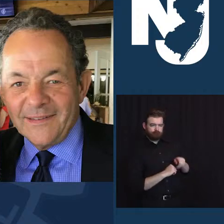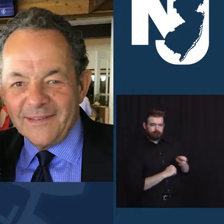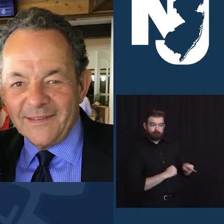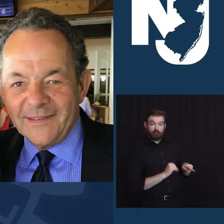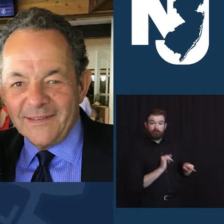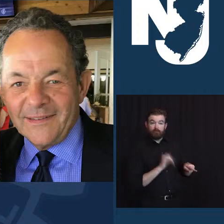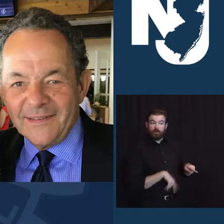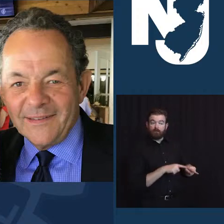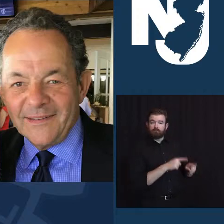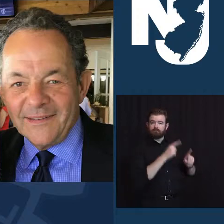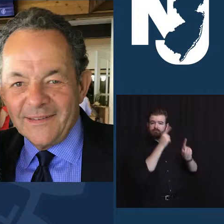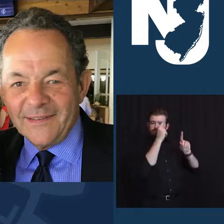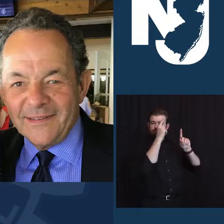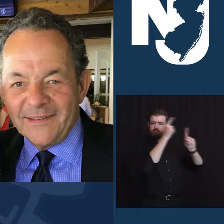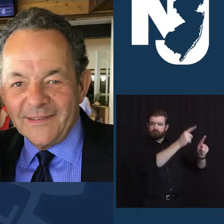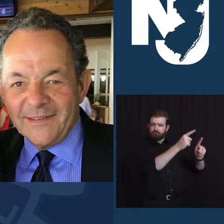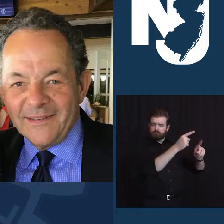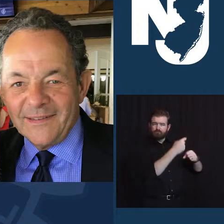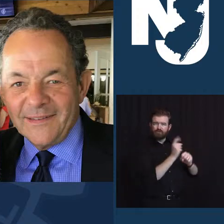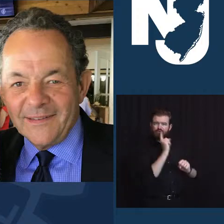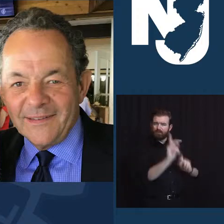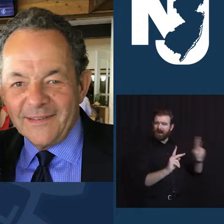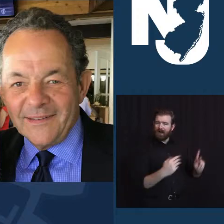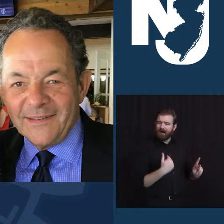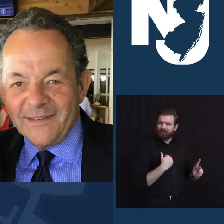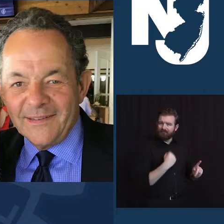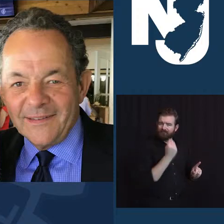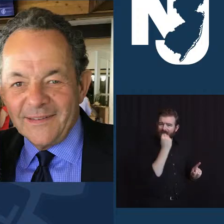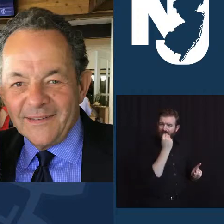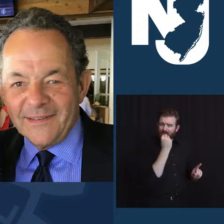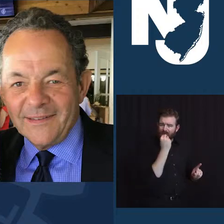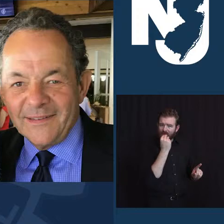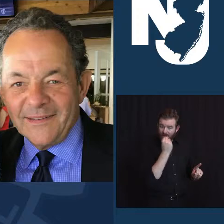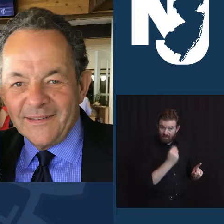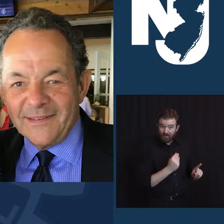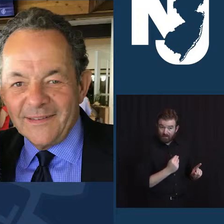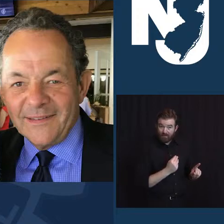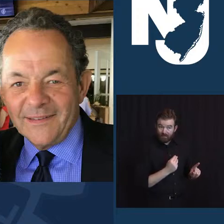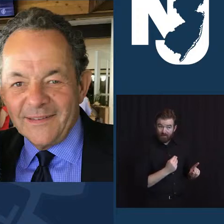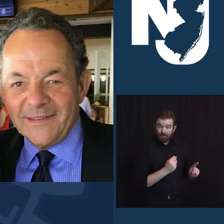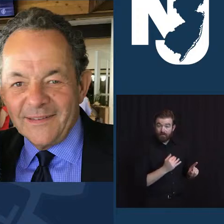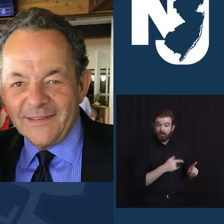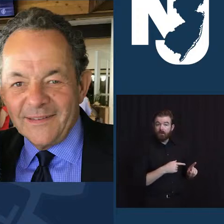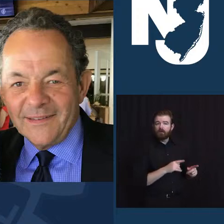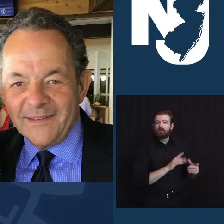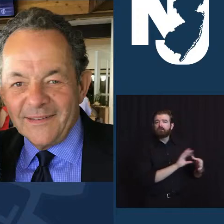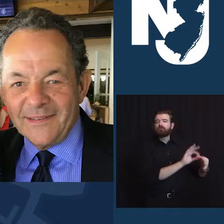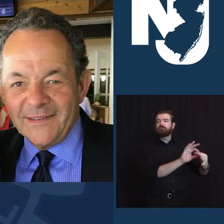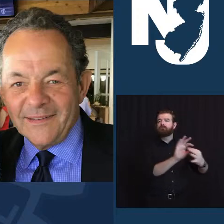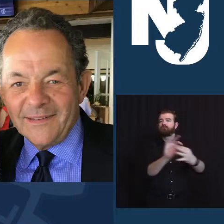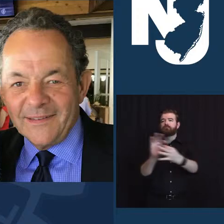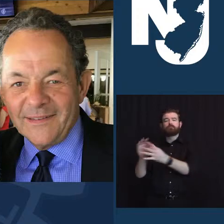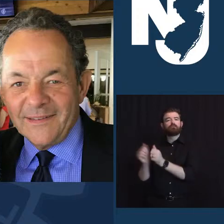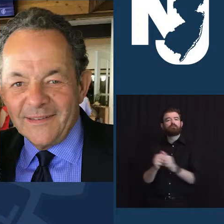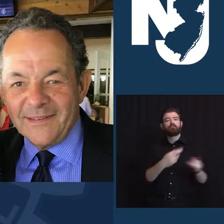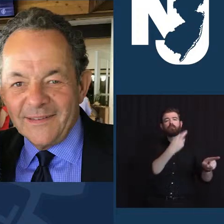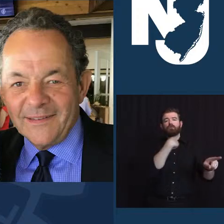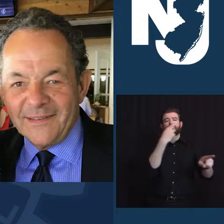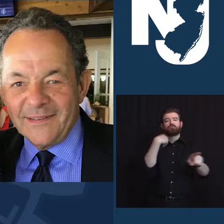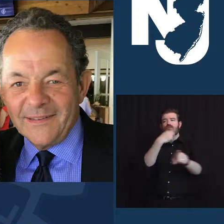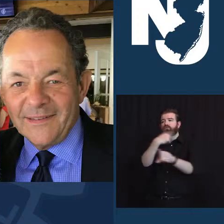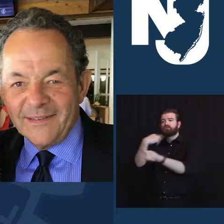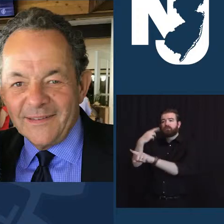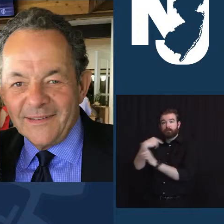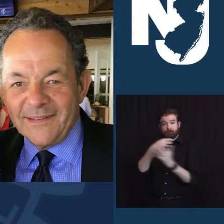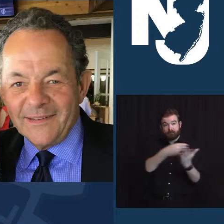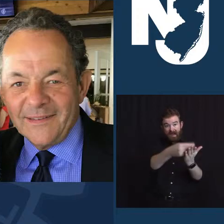restaurants. Sustain and Serve has been the ultimate win-win. Key organizations have received millions of dollars in vital supports